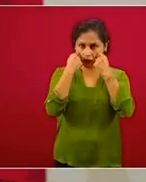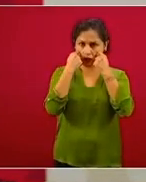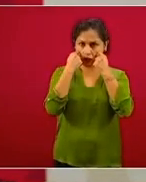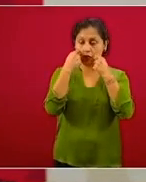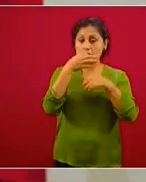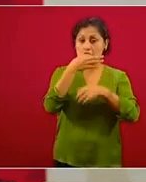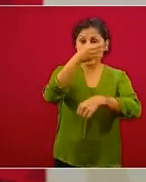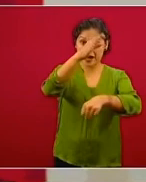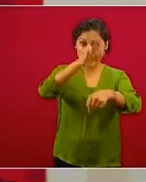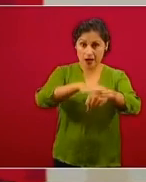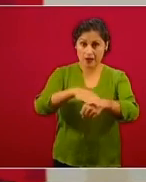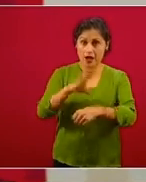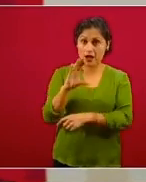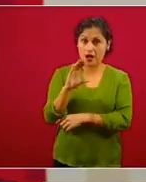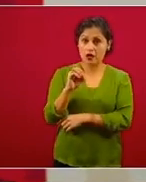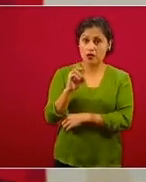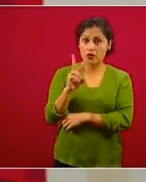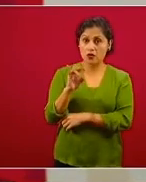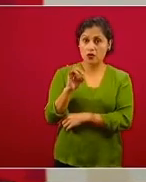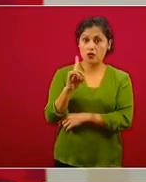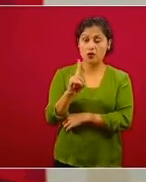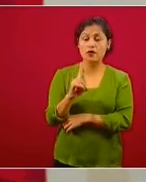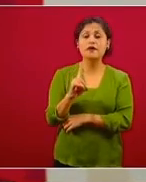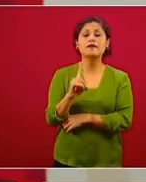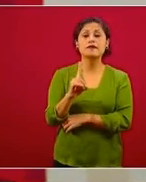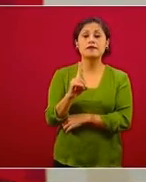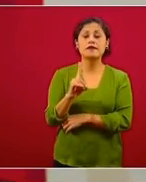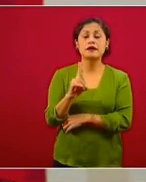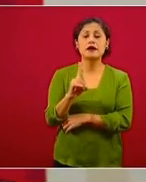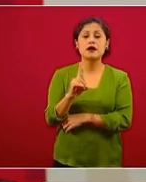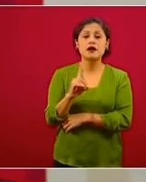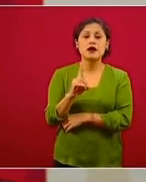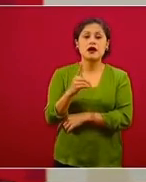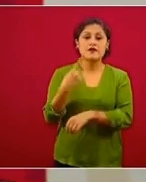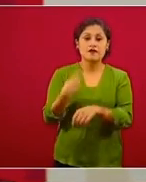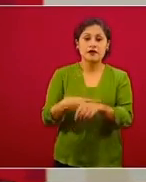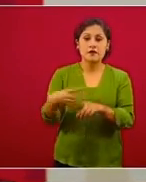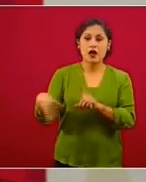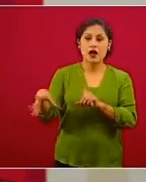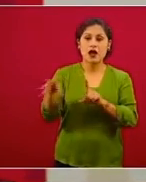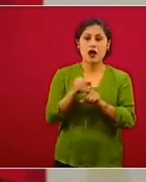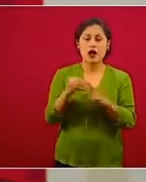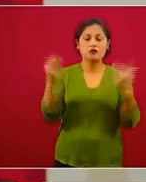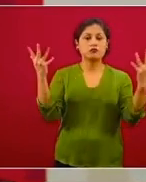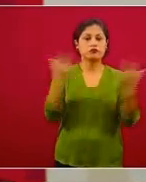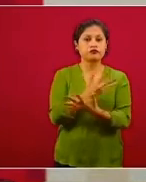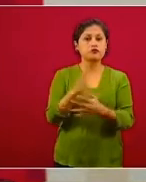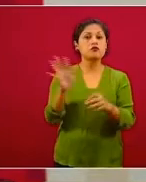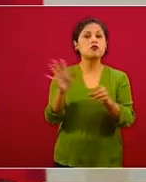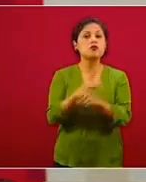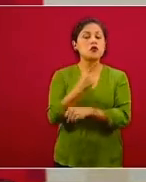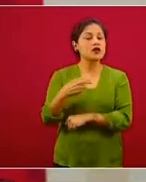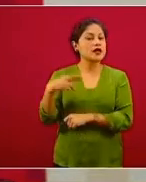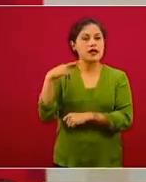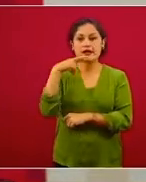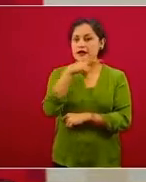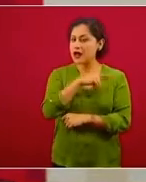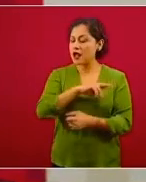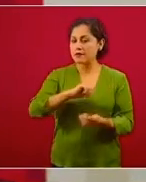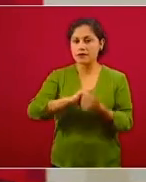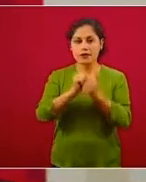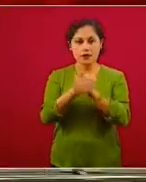be surprising in how fast it evolves. So perhaps today, someone in the